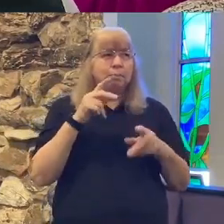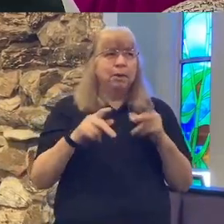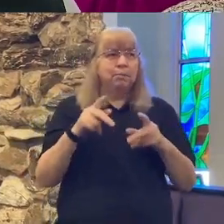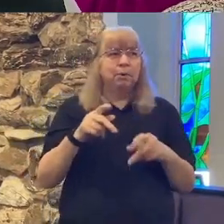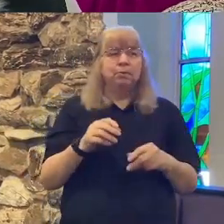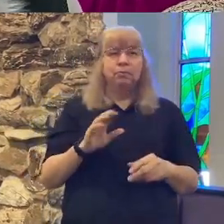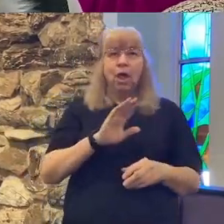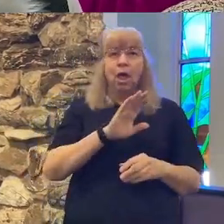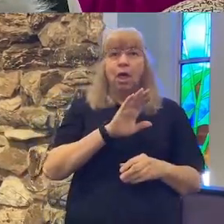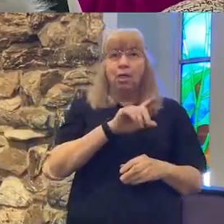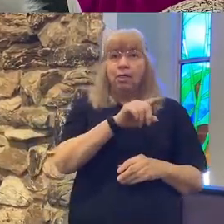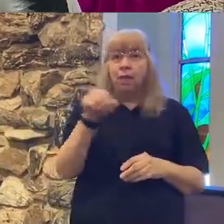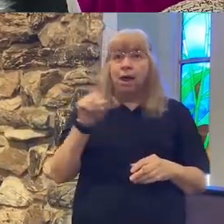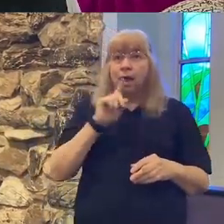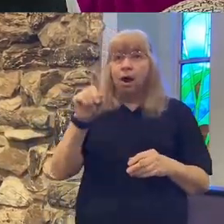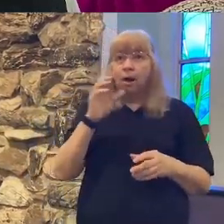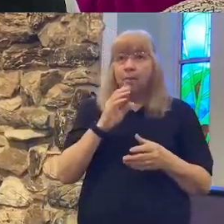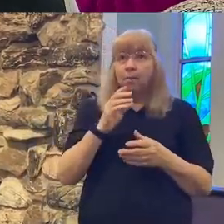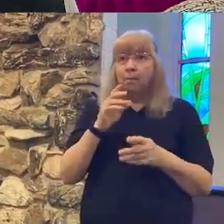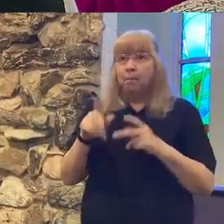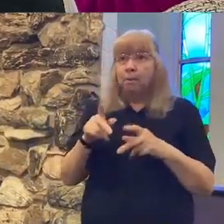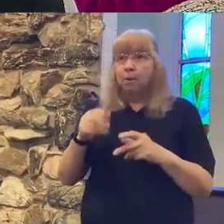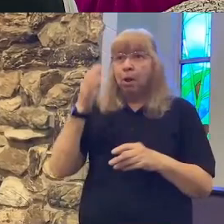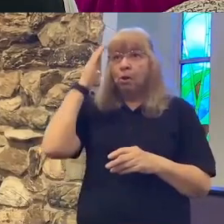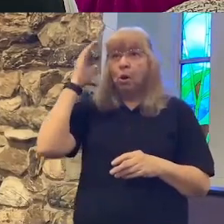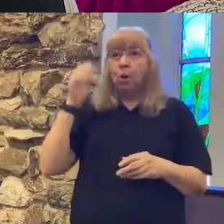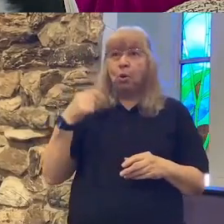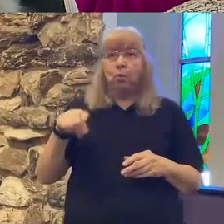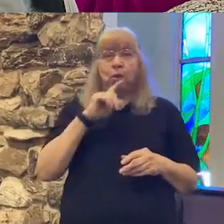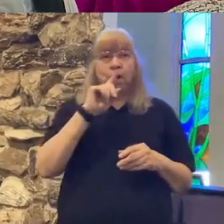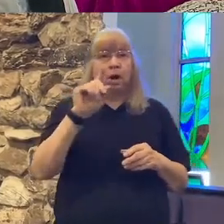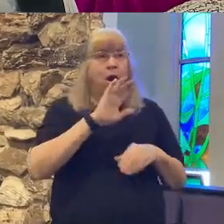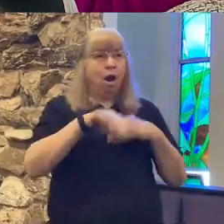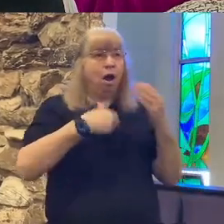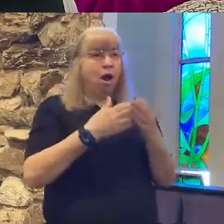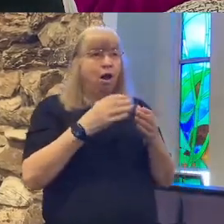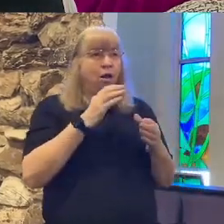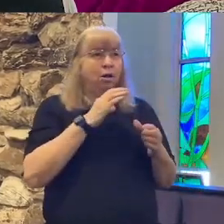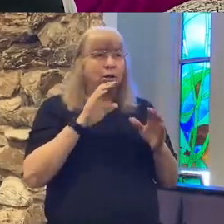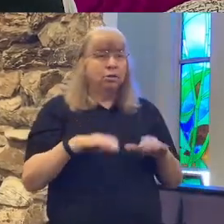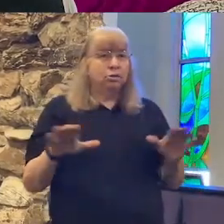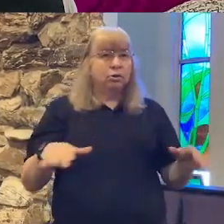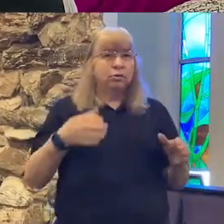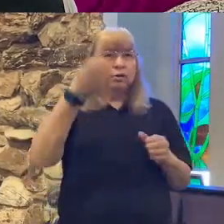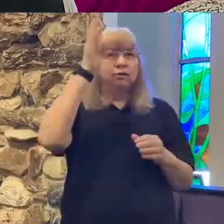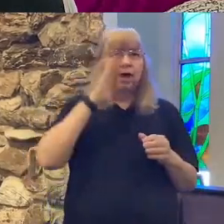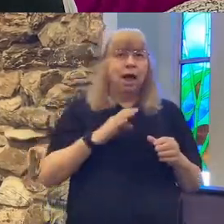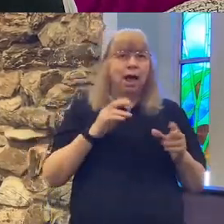They are people who know that we are all children of God, people of warmth.